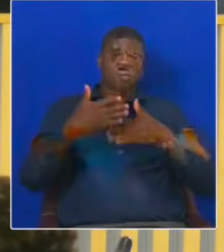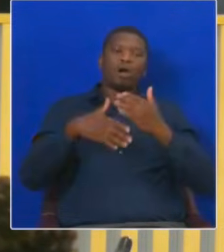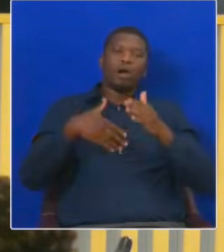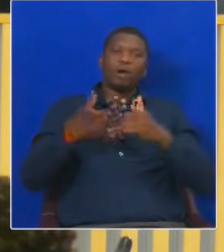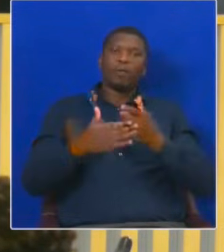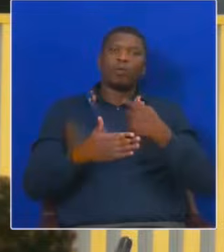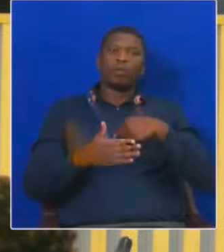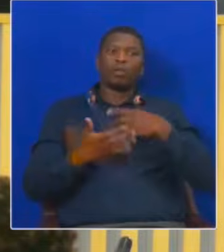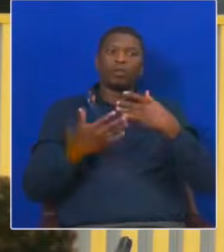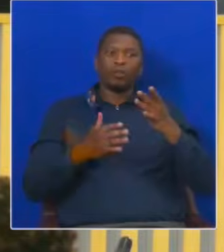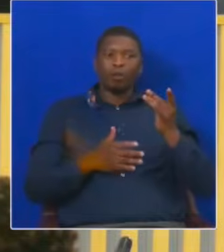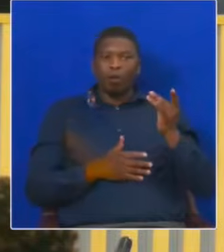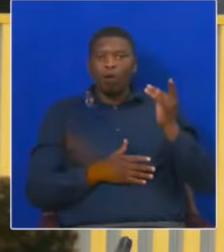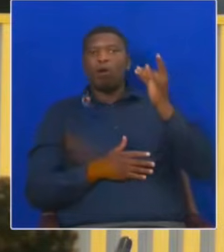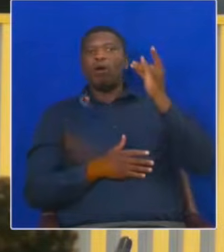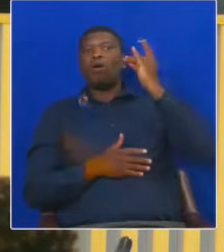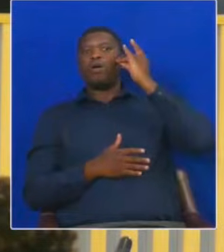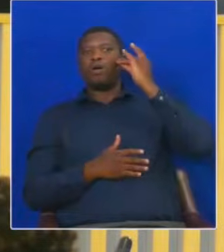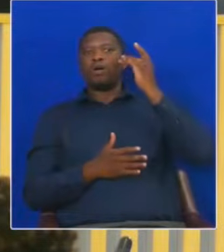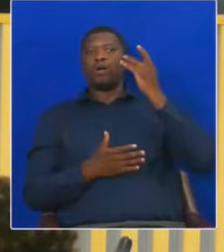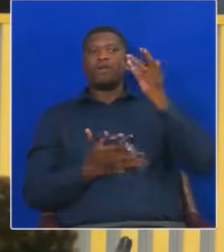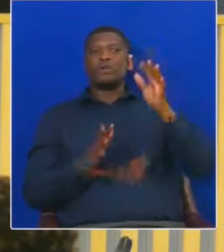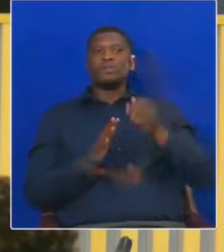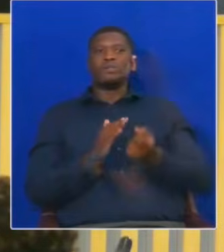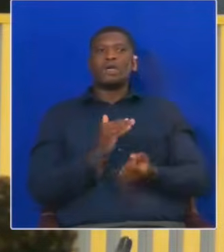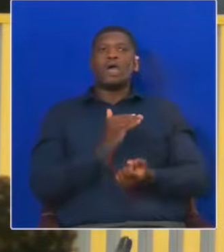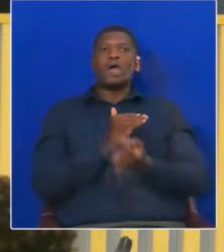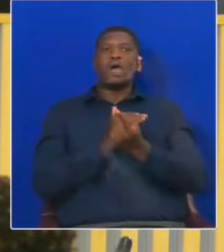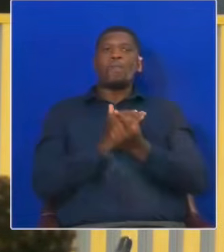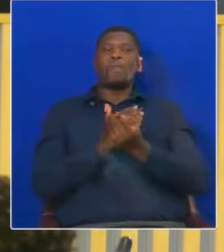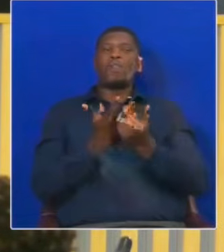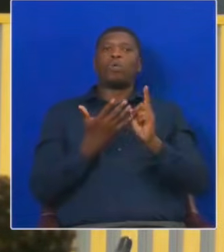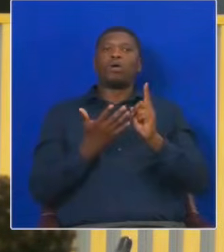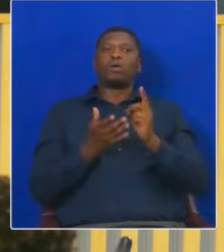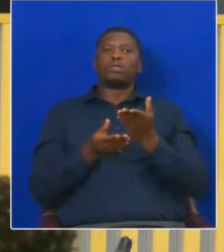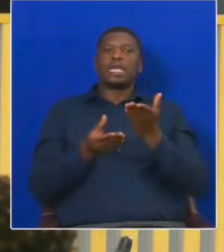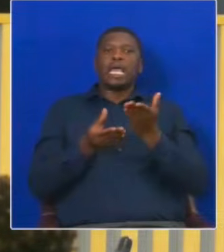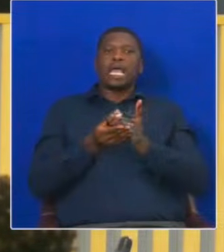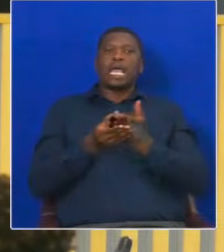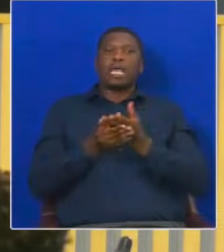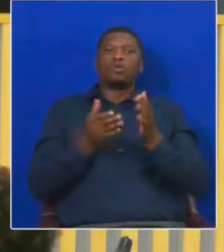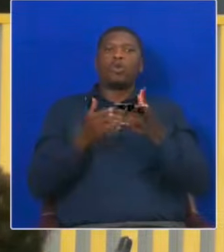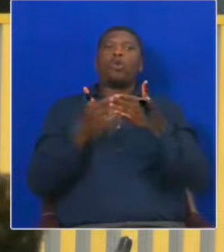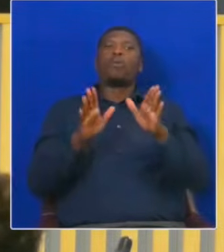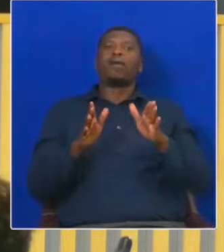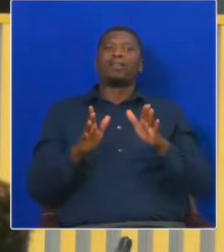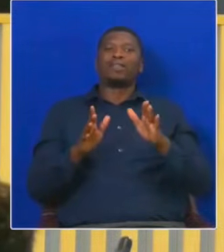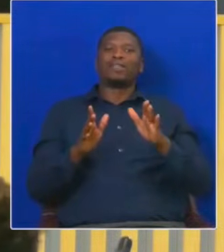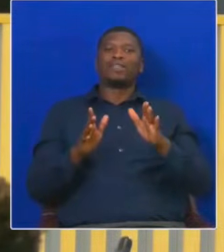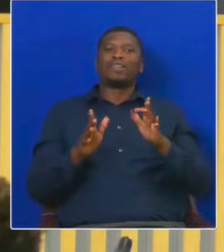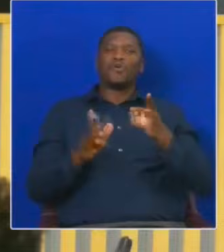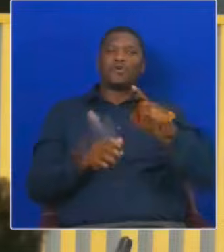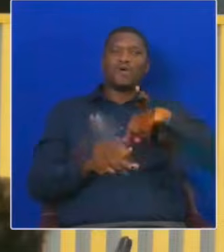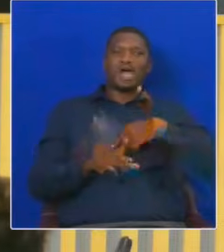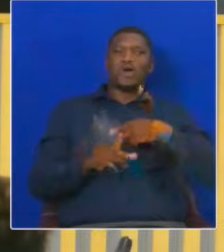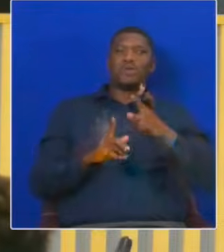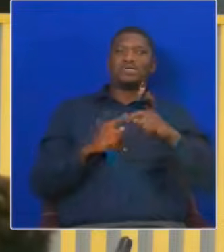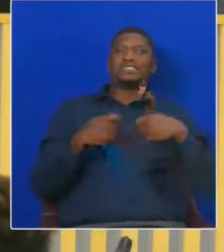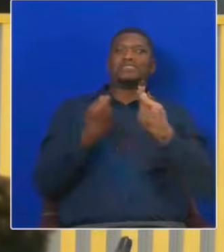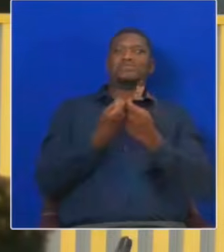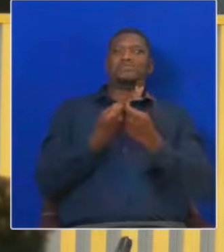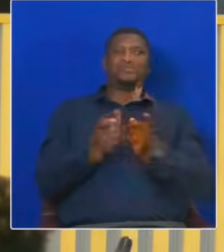cases opened against our team, cases for kidnapping to say